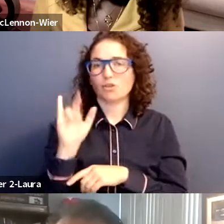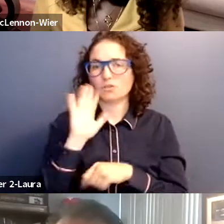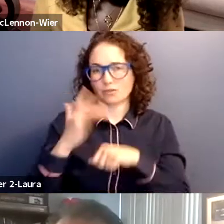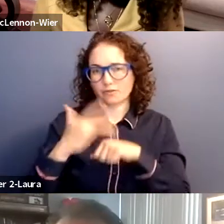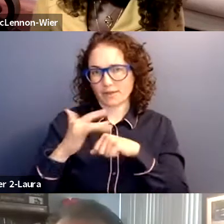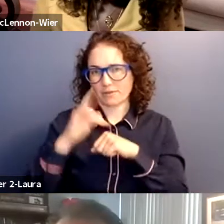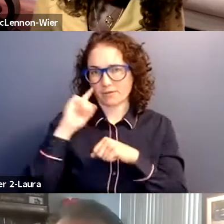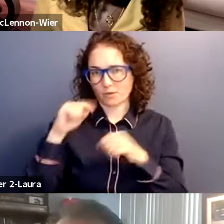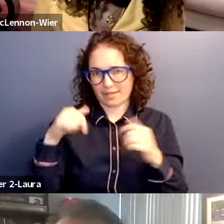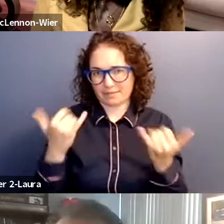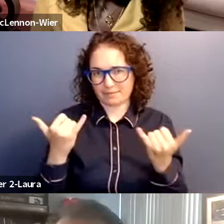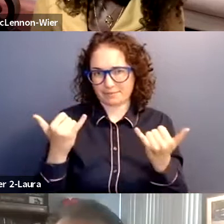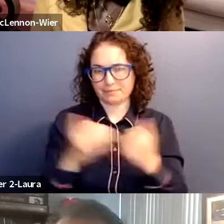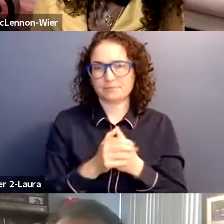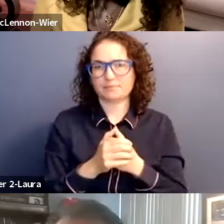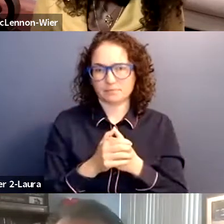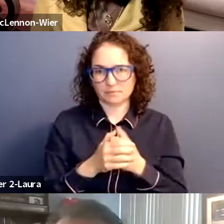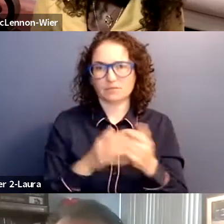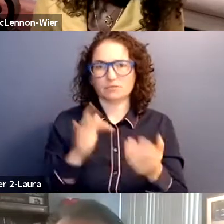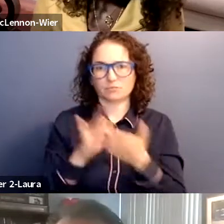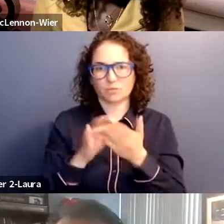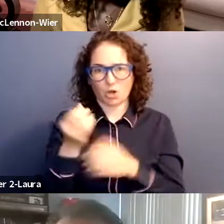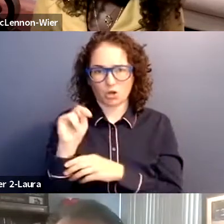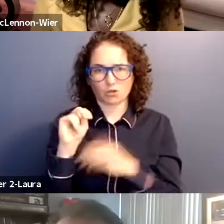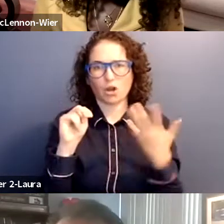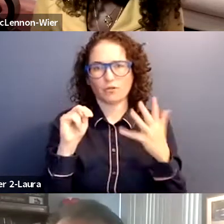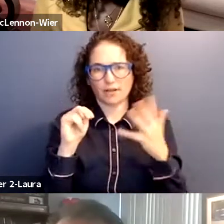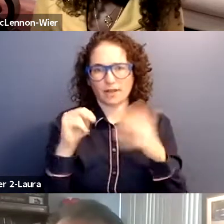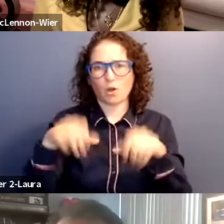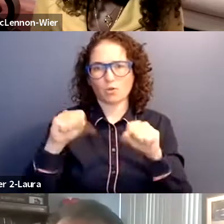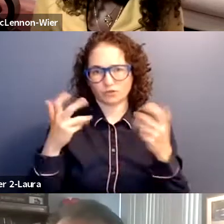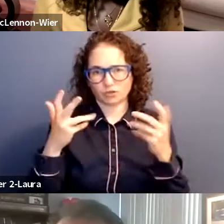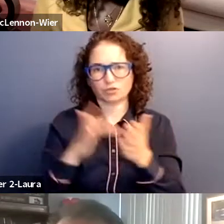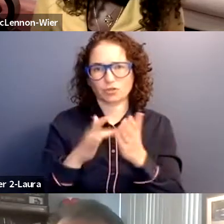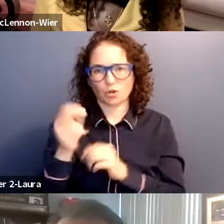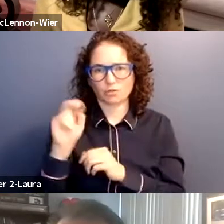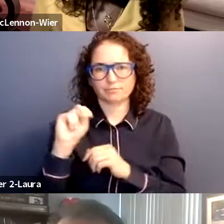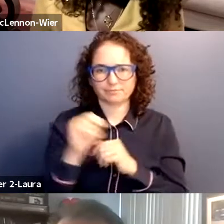for this presentation and it's been turned on already by the hosts.